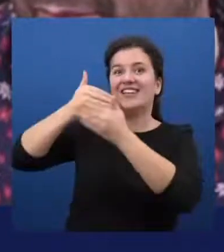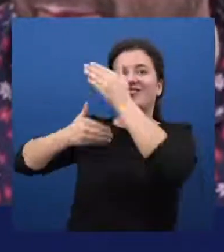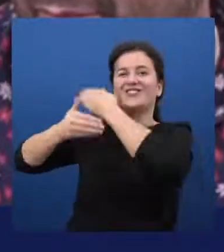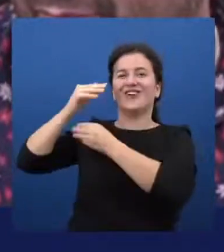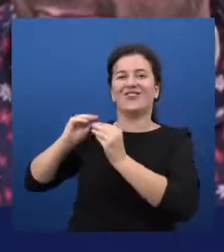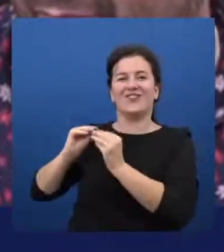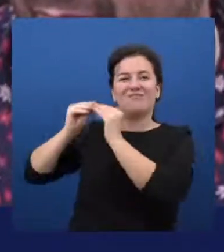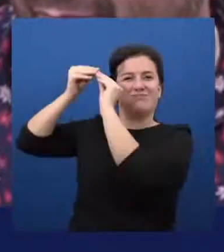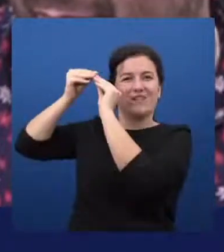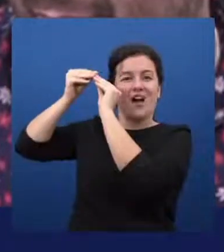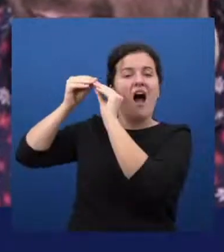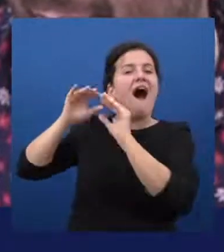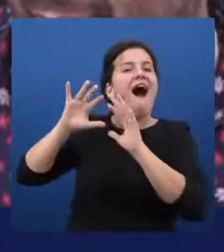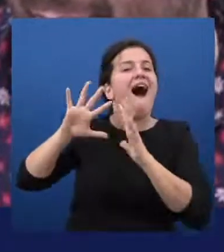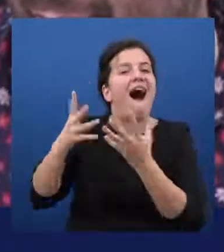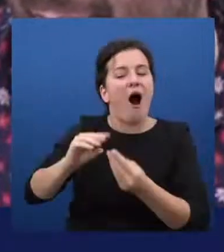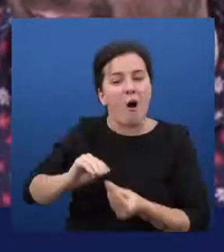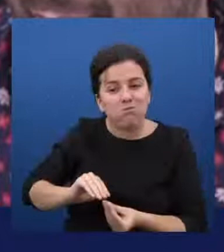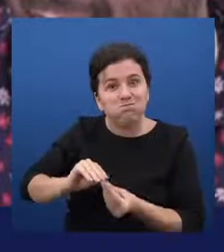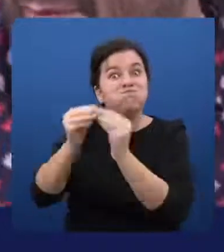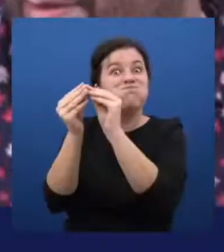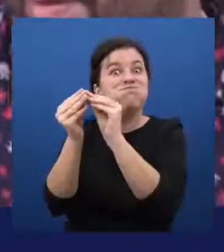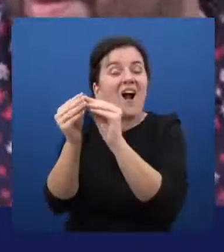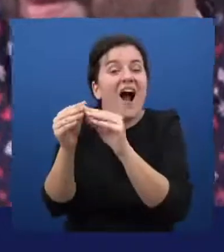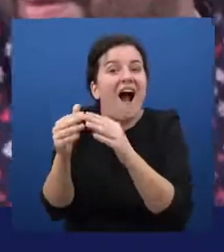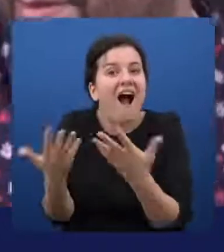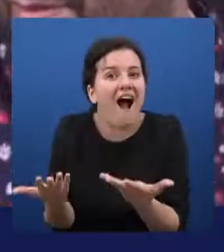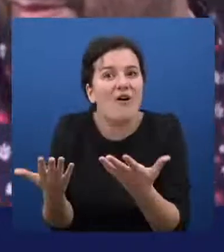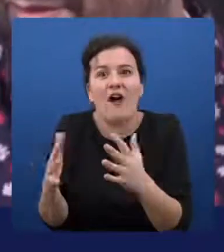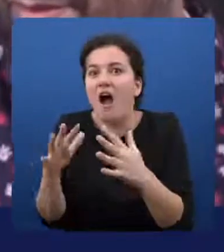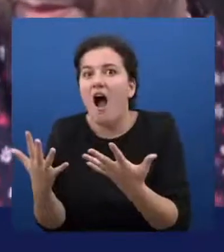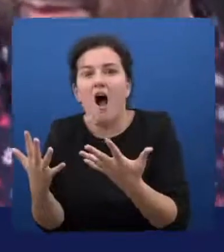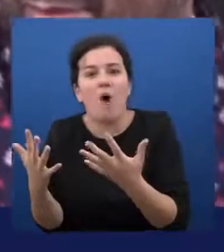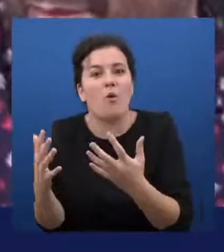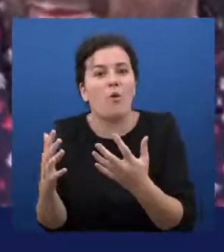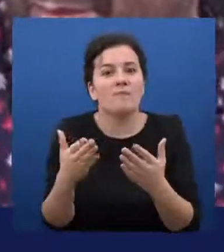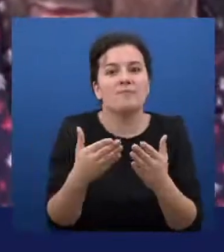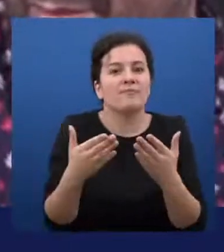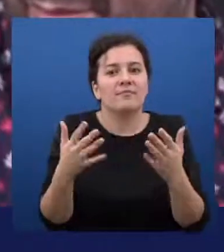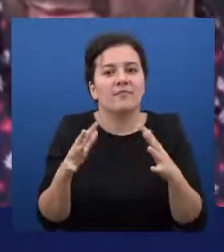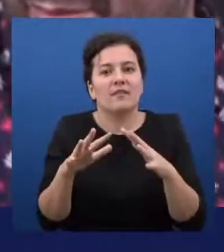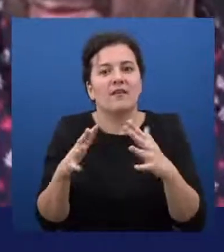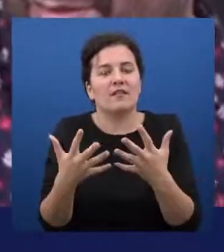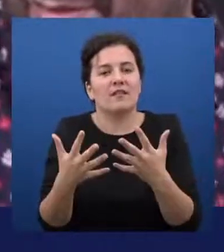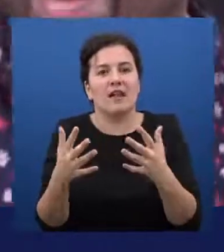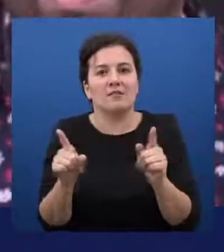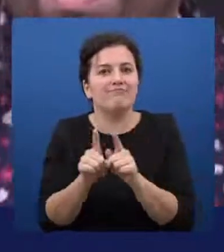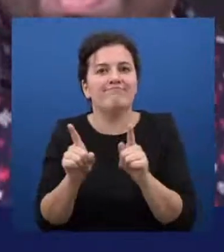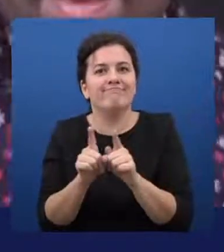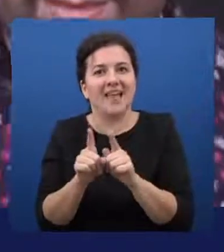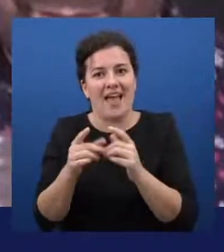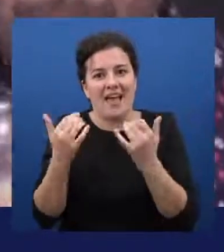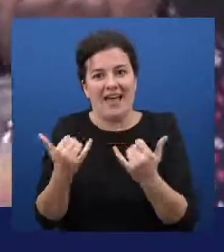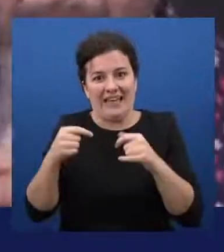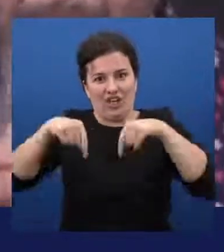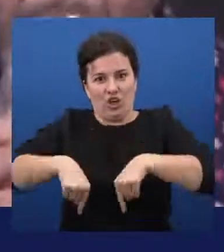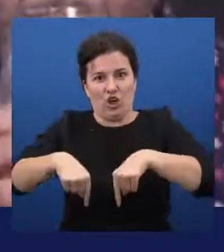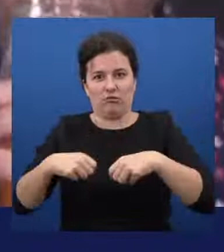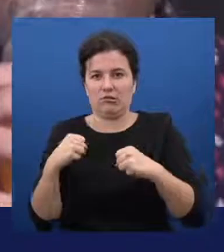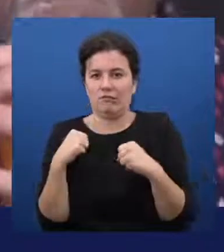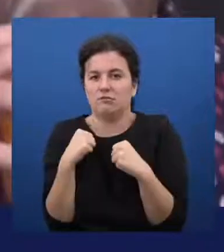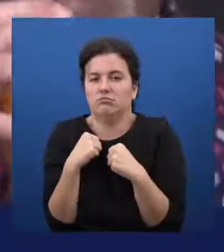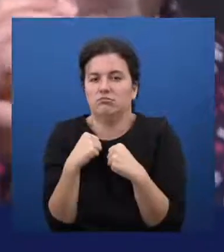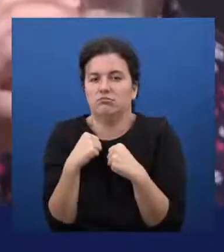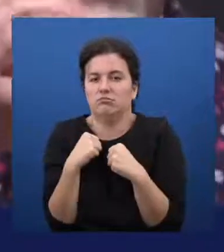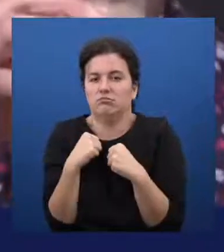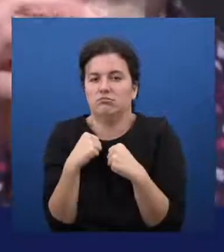Yeah, cool. Oh yeah, let's well maybe let's wait for a